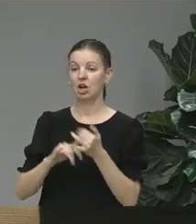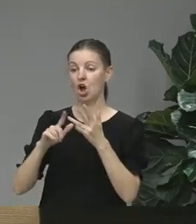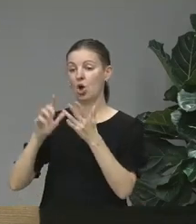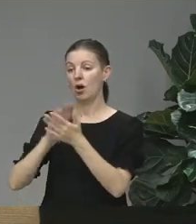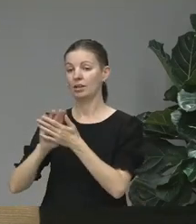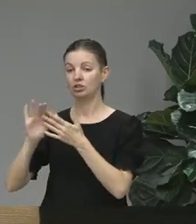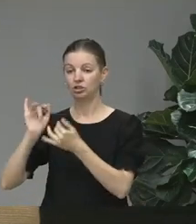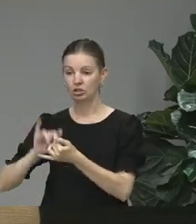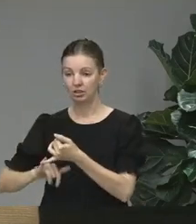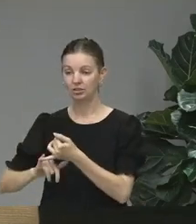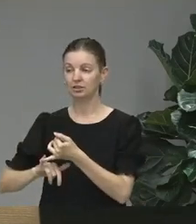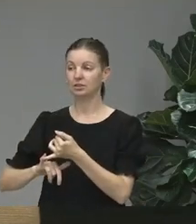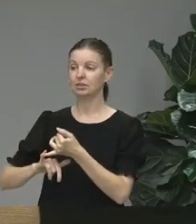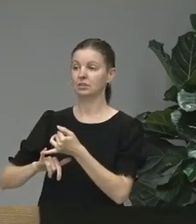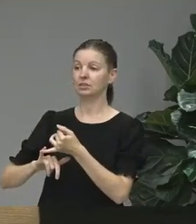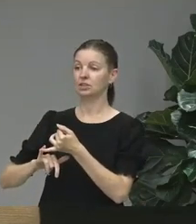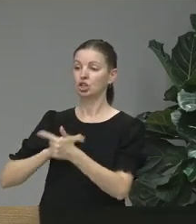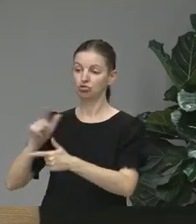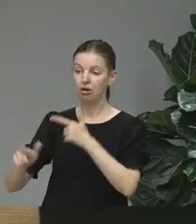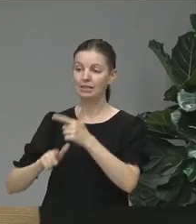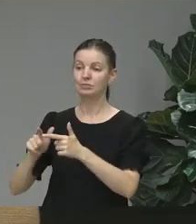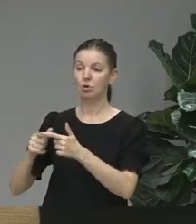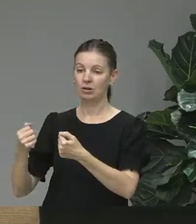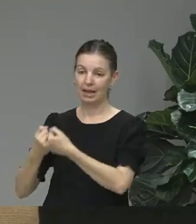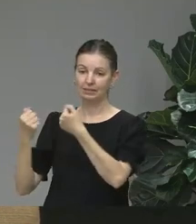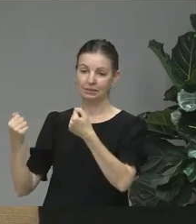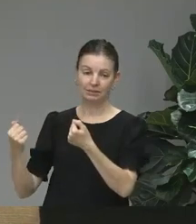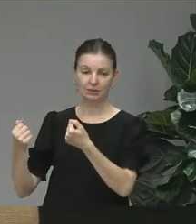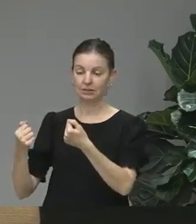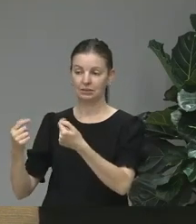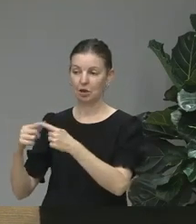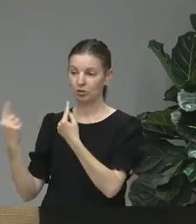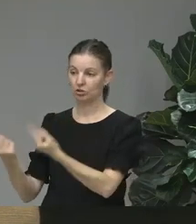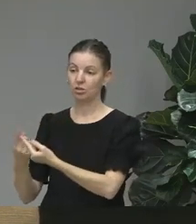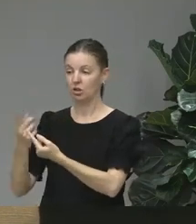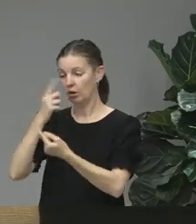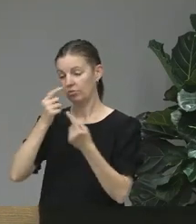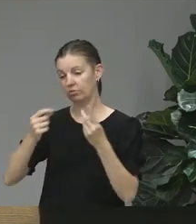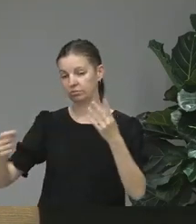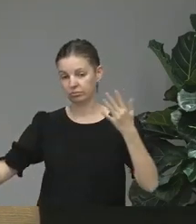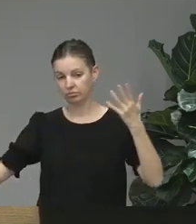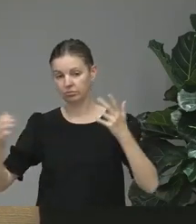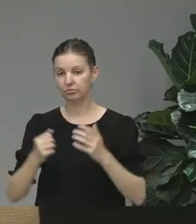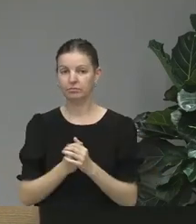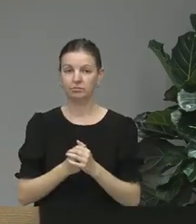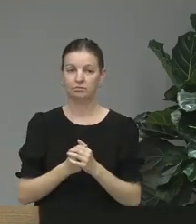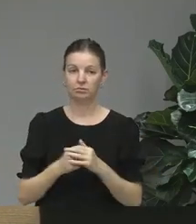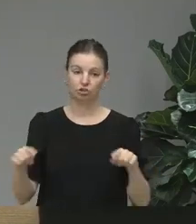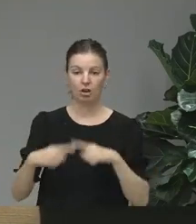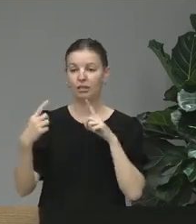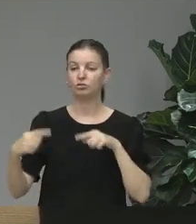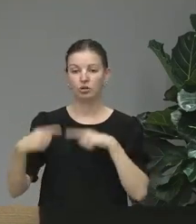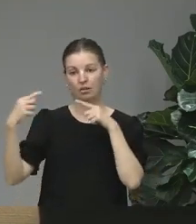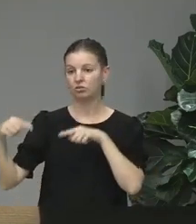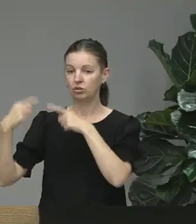occupational health and safety, transport accident commissions. You know, you can just go on and on. The challenge is